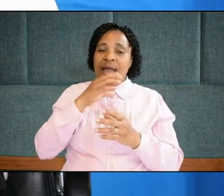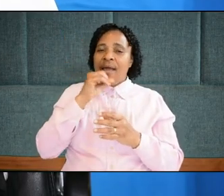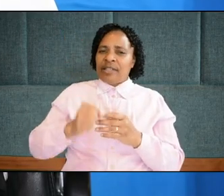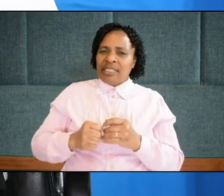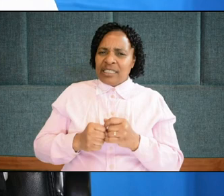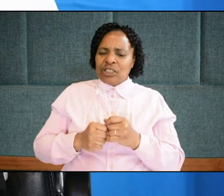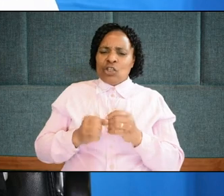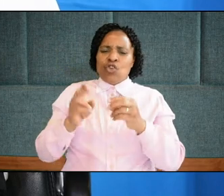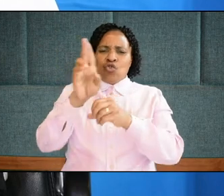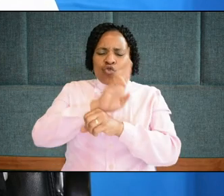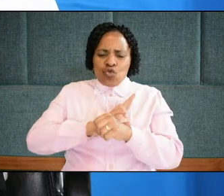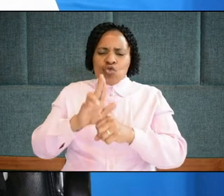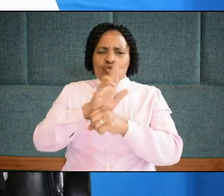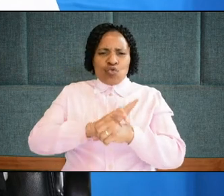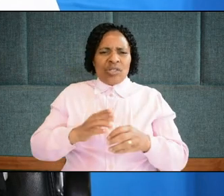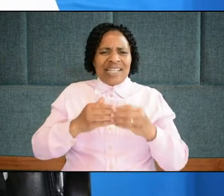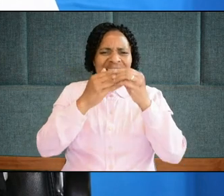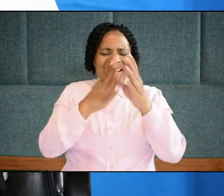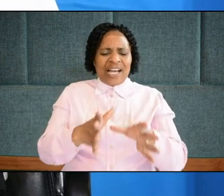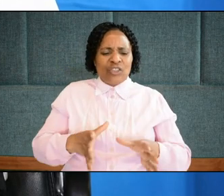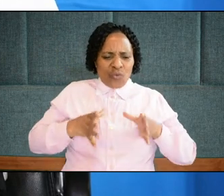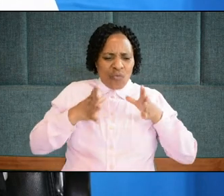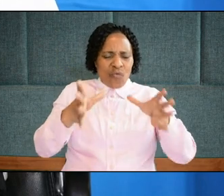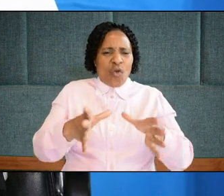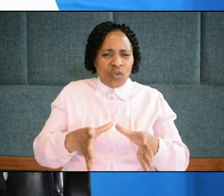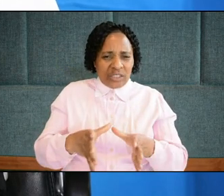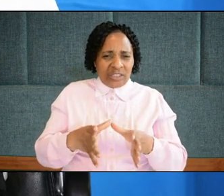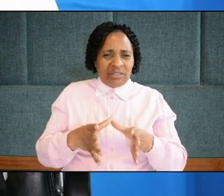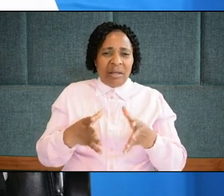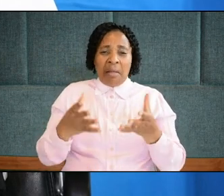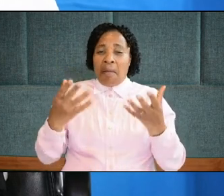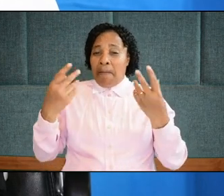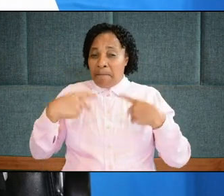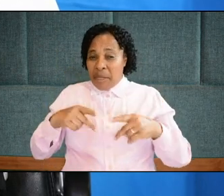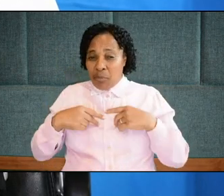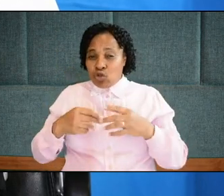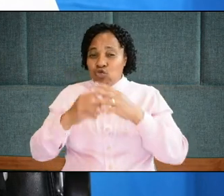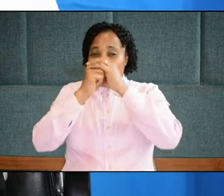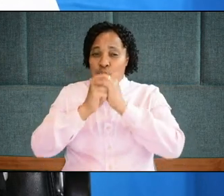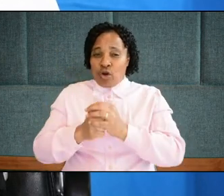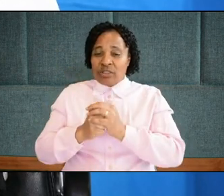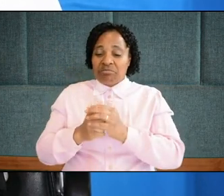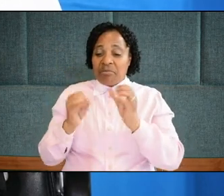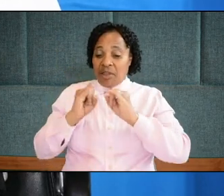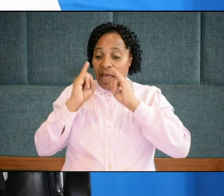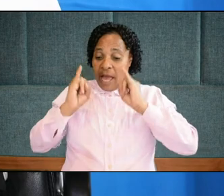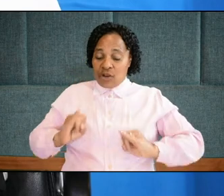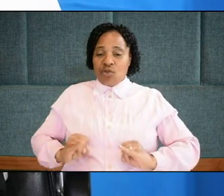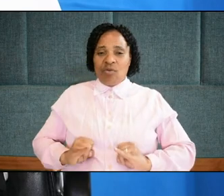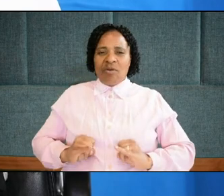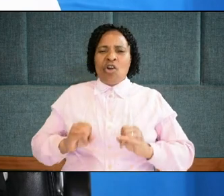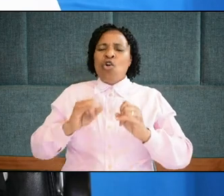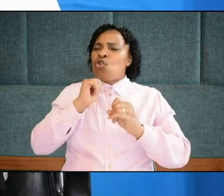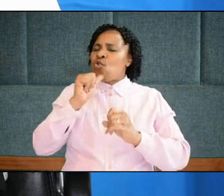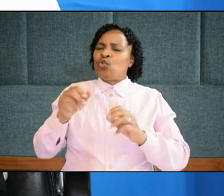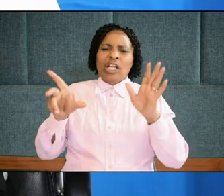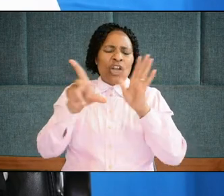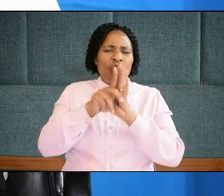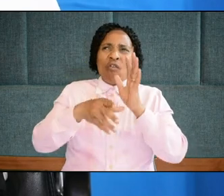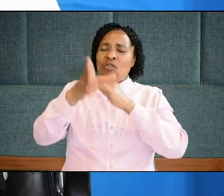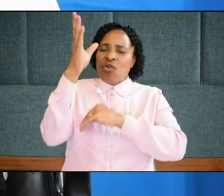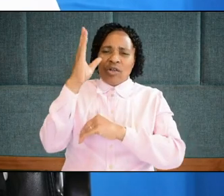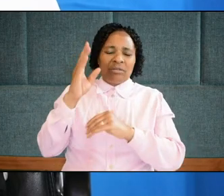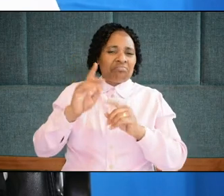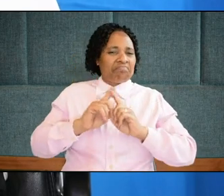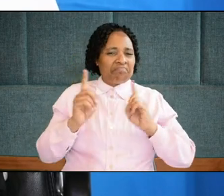to force people to worship what was not right, then you understand that it is not the law of God, but it is the law of